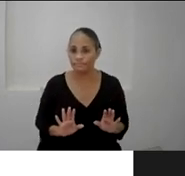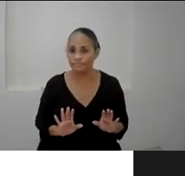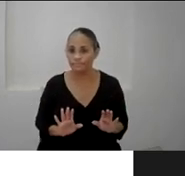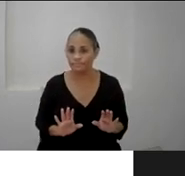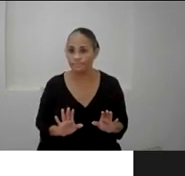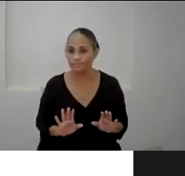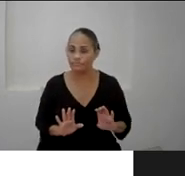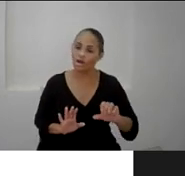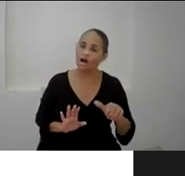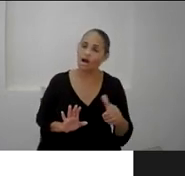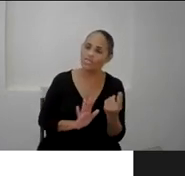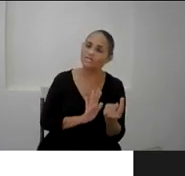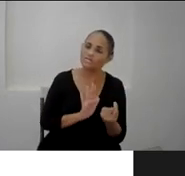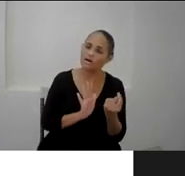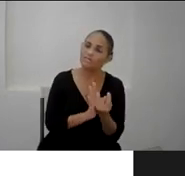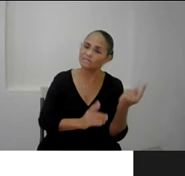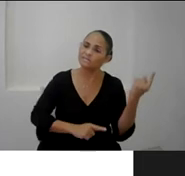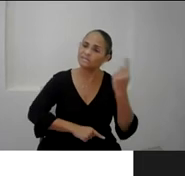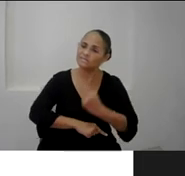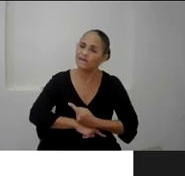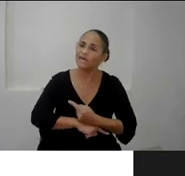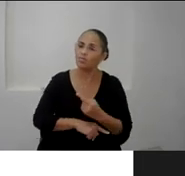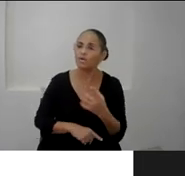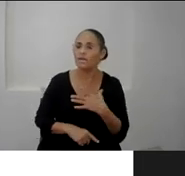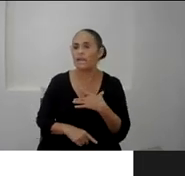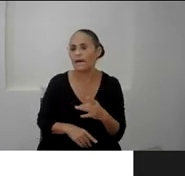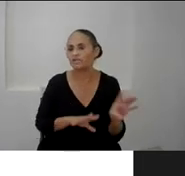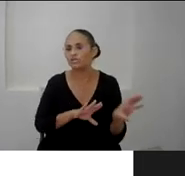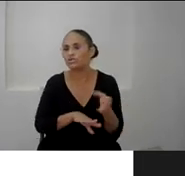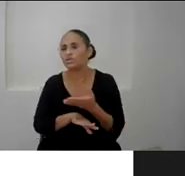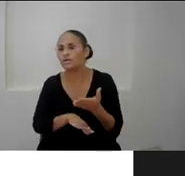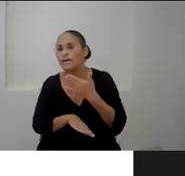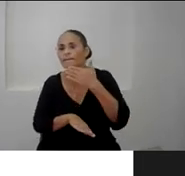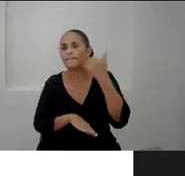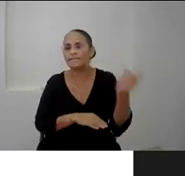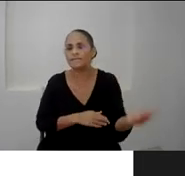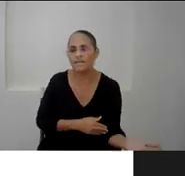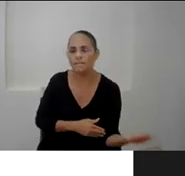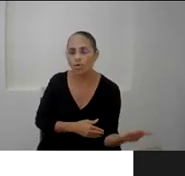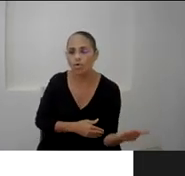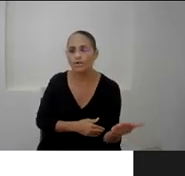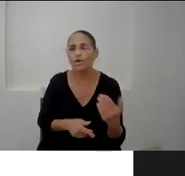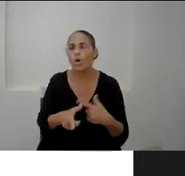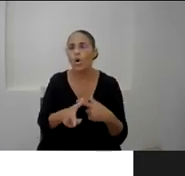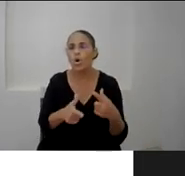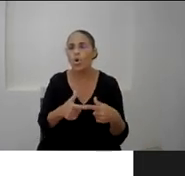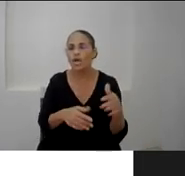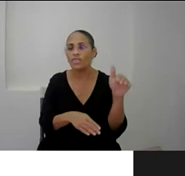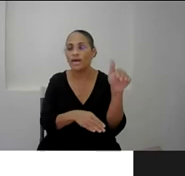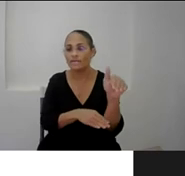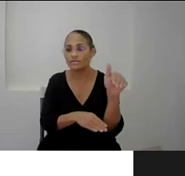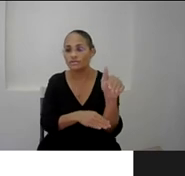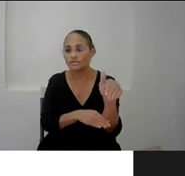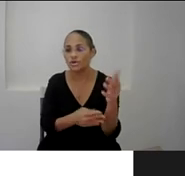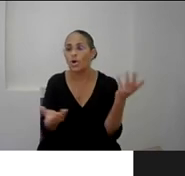Are there particular times of day when people like to do things? Are they better in the morning or the afternoon? What